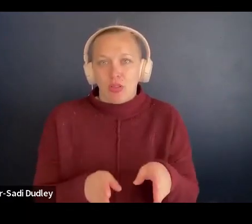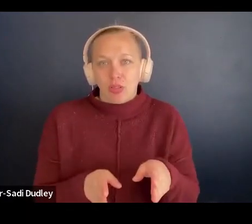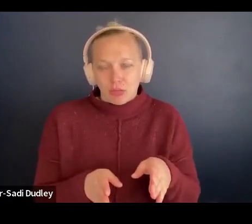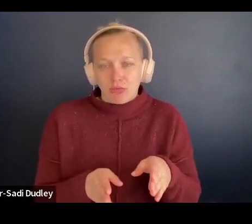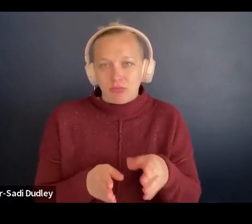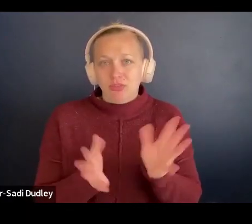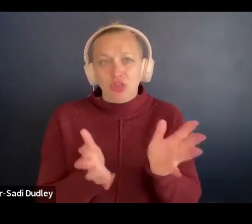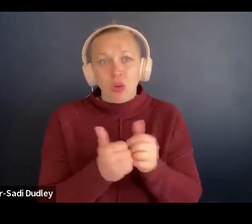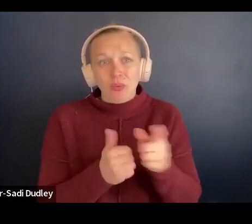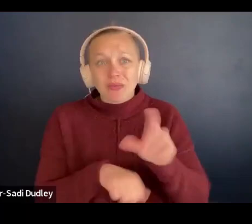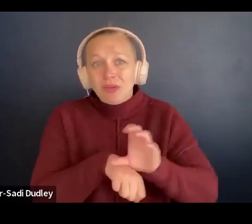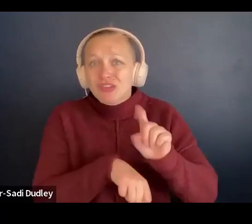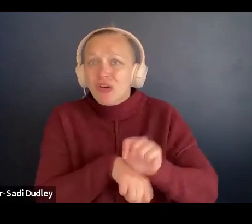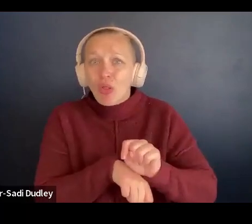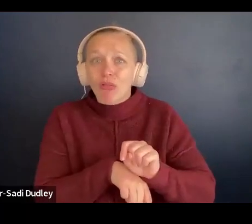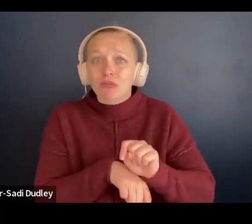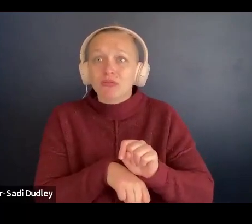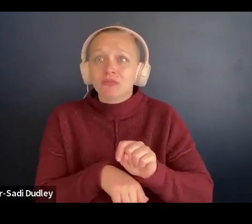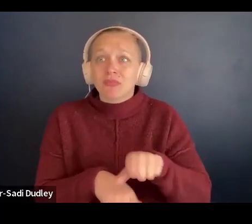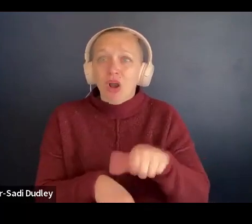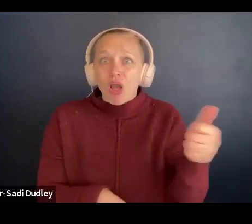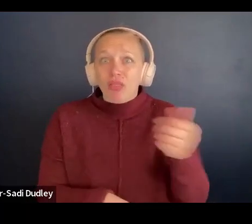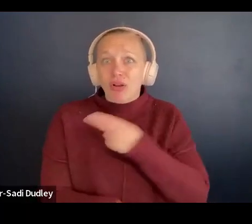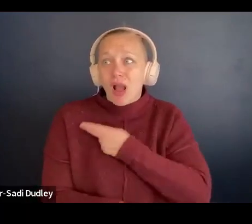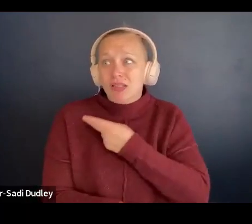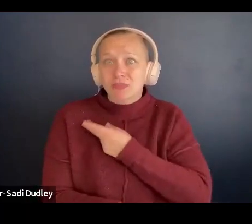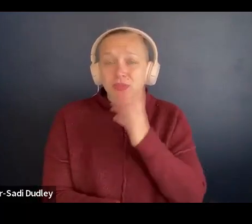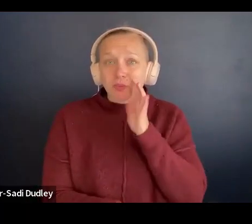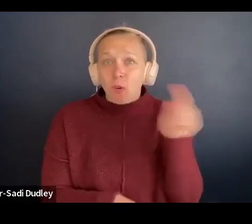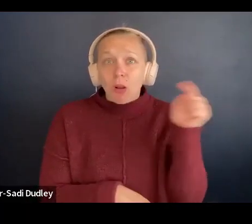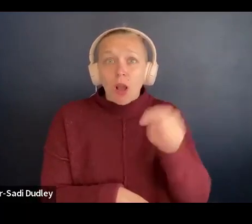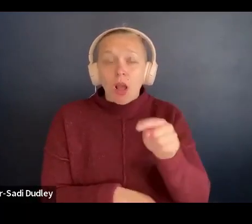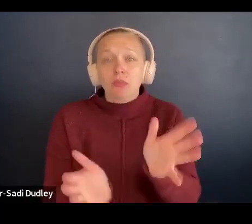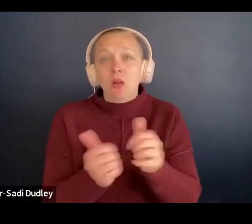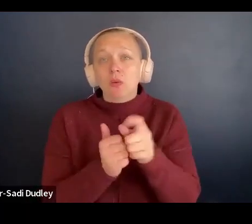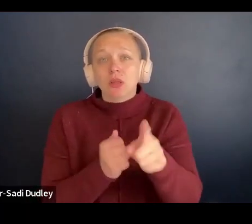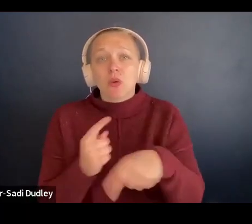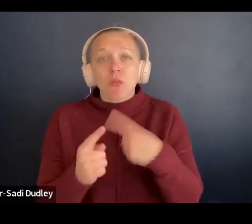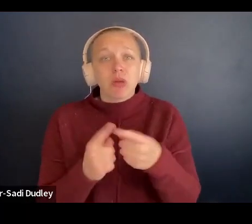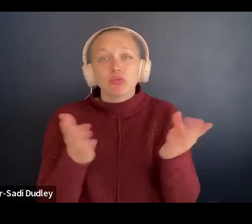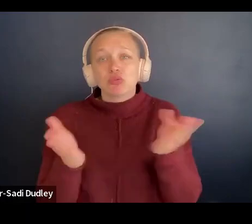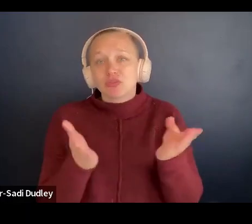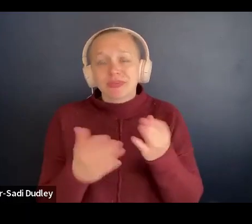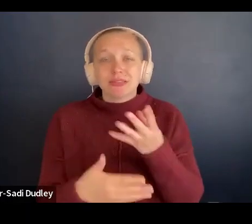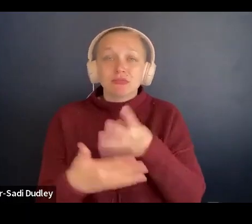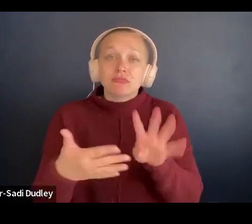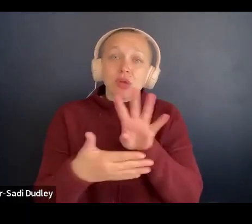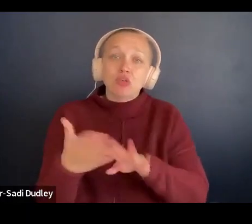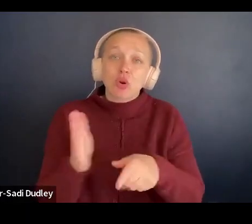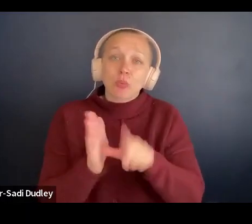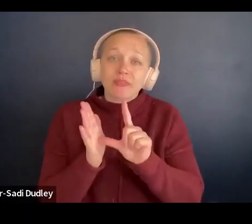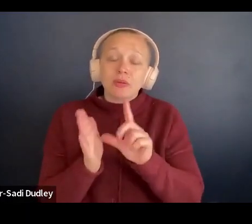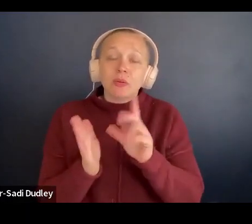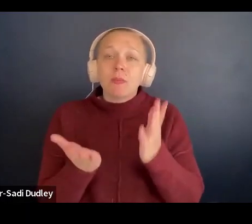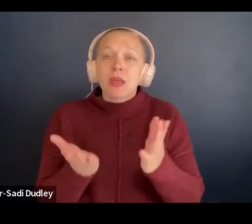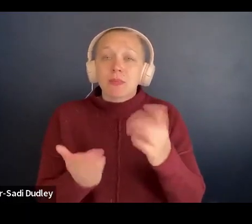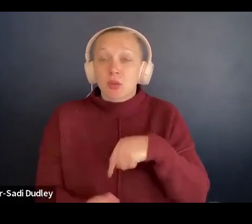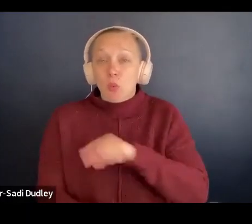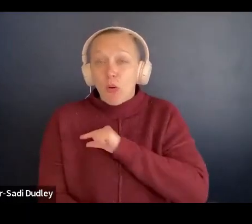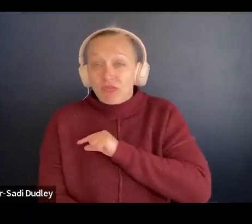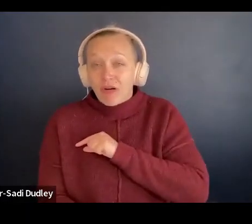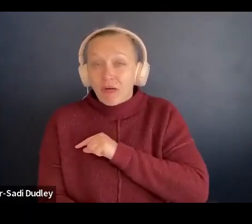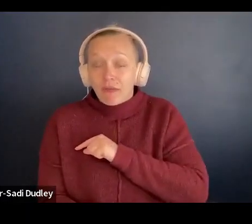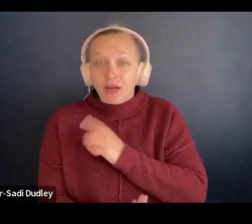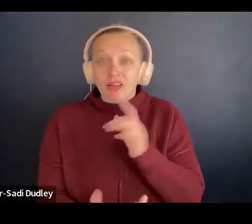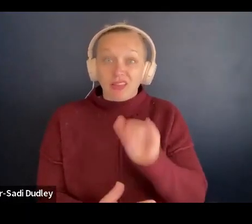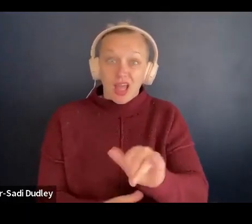Even just have a consultant from any hospice come out and talk to you about services, do a chart review to see if somebody would qualify if they've got